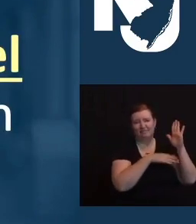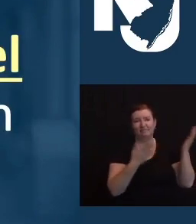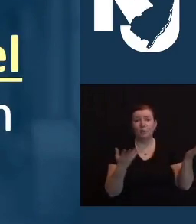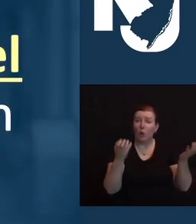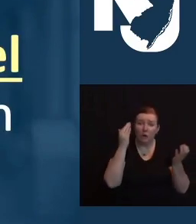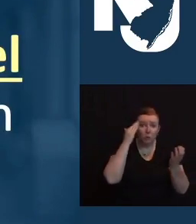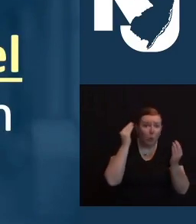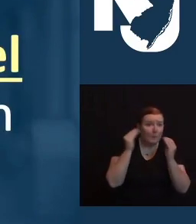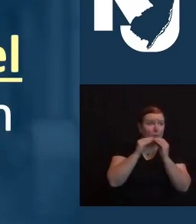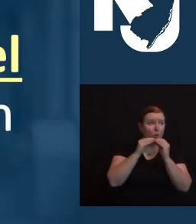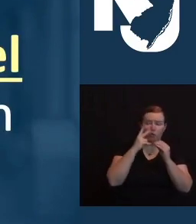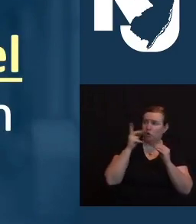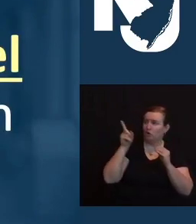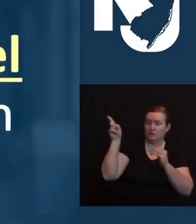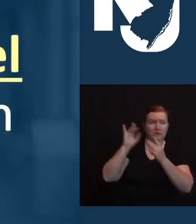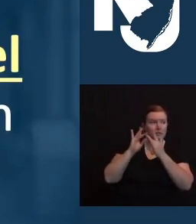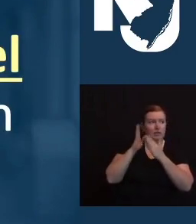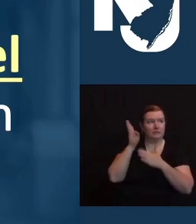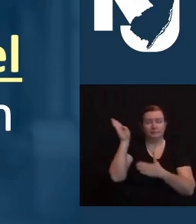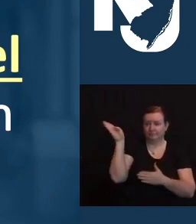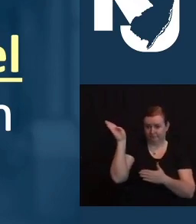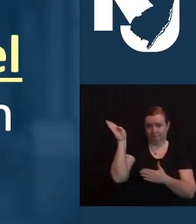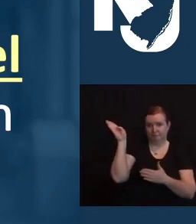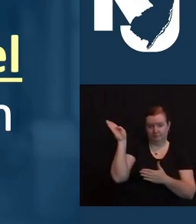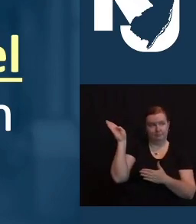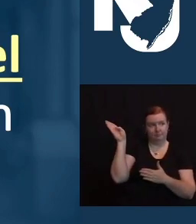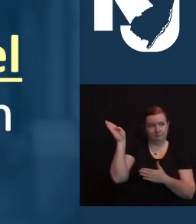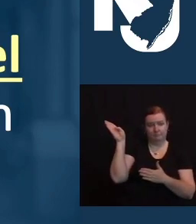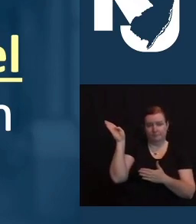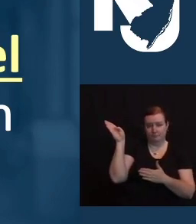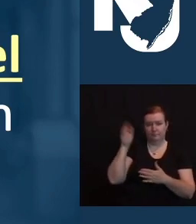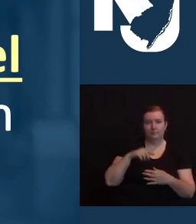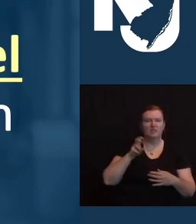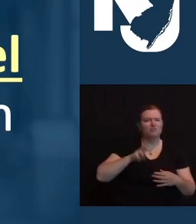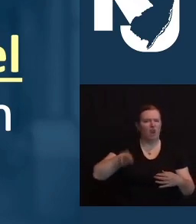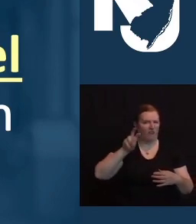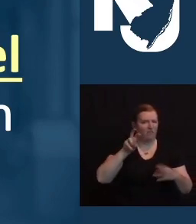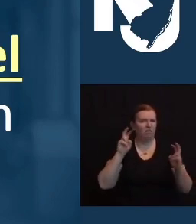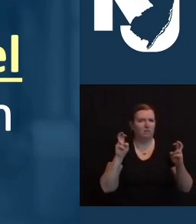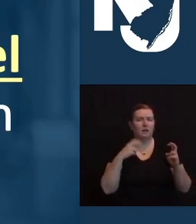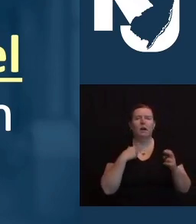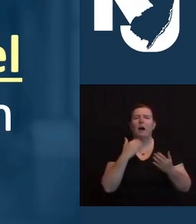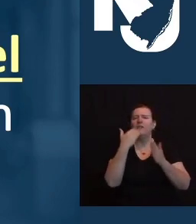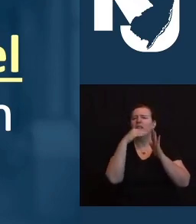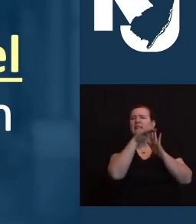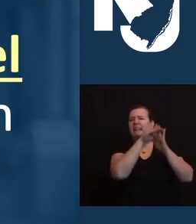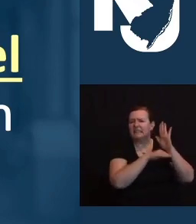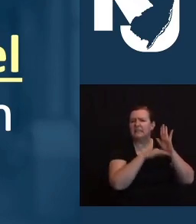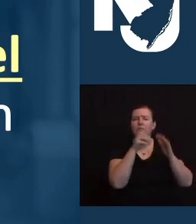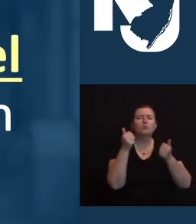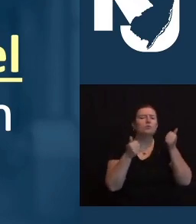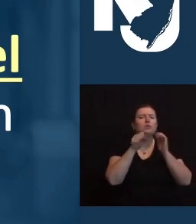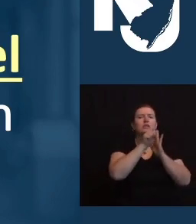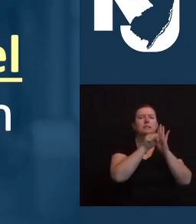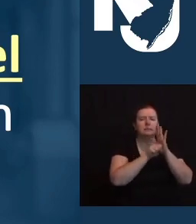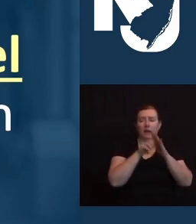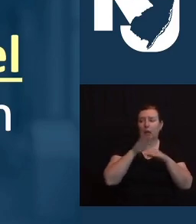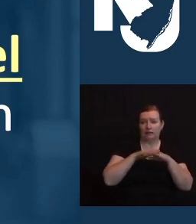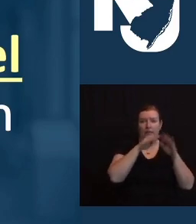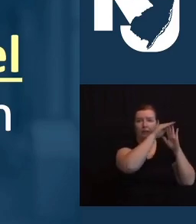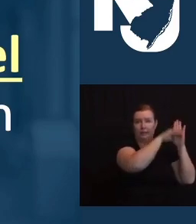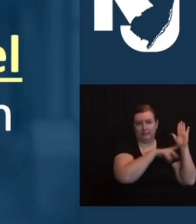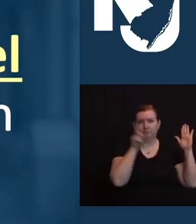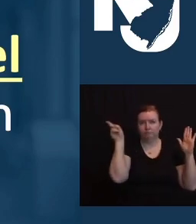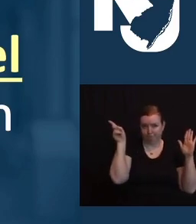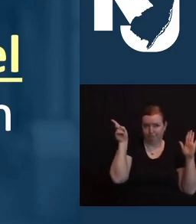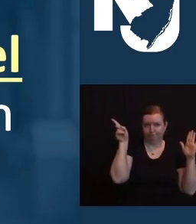covid19.nj.gov/travel for the complete list of states and to learn whether you should be self-quarantining. If you are arriving from one of these states, use your smartphone